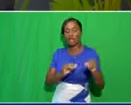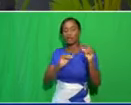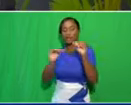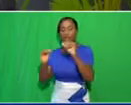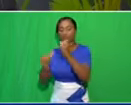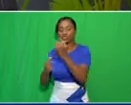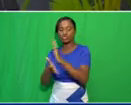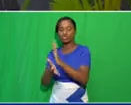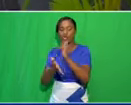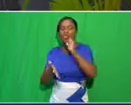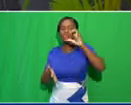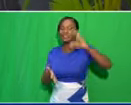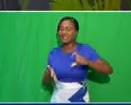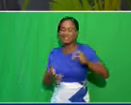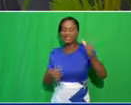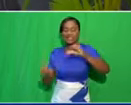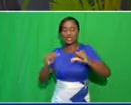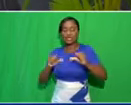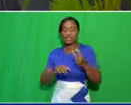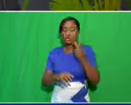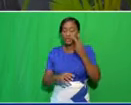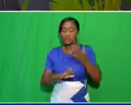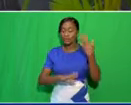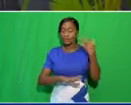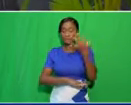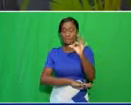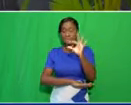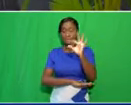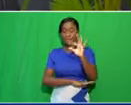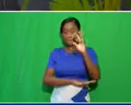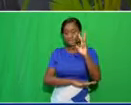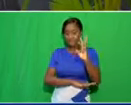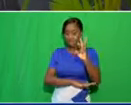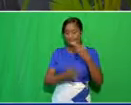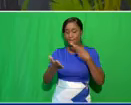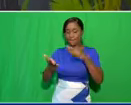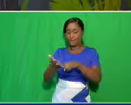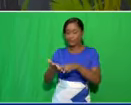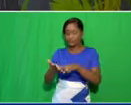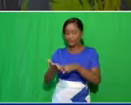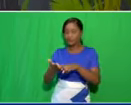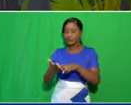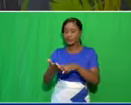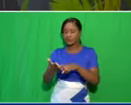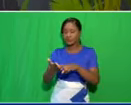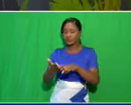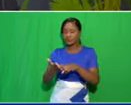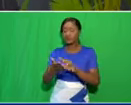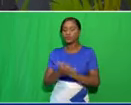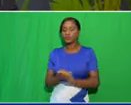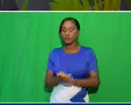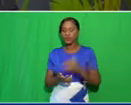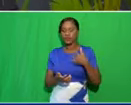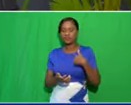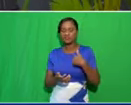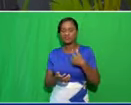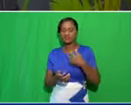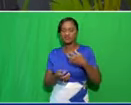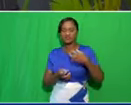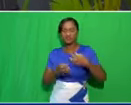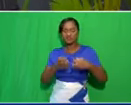science to place. We saw in the 1996 report on placement that there were issues